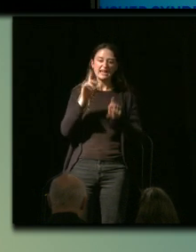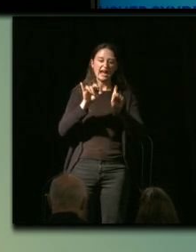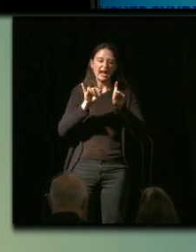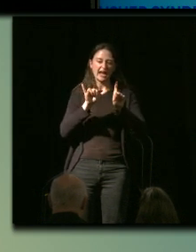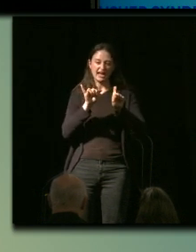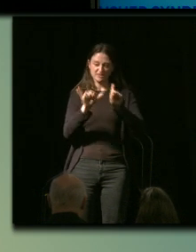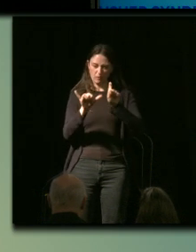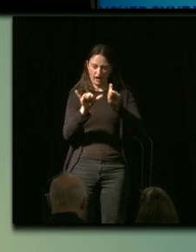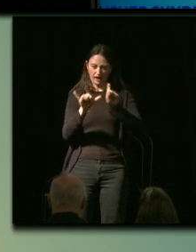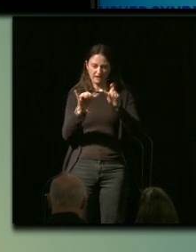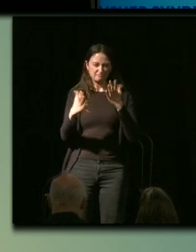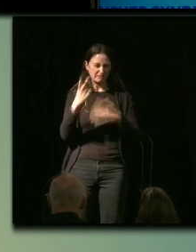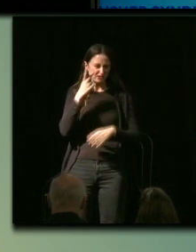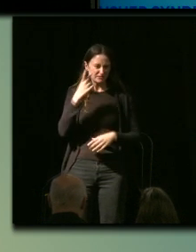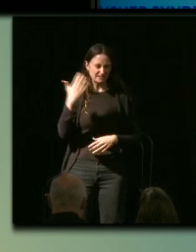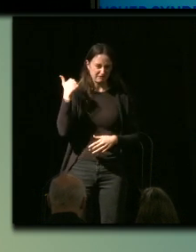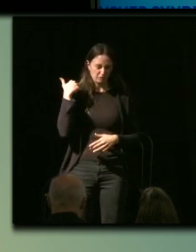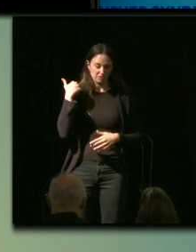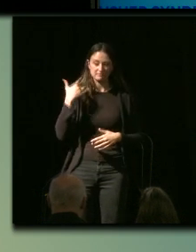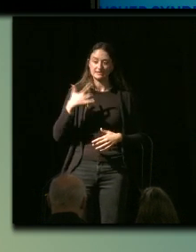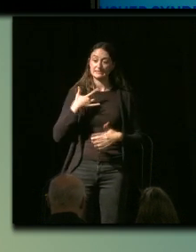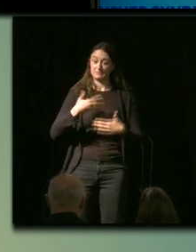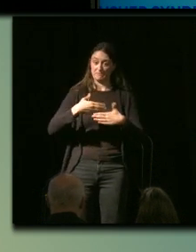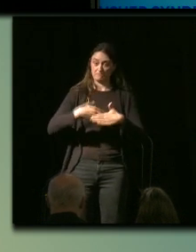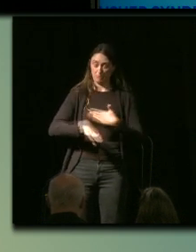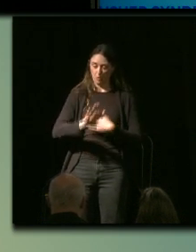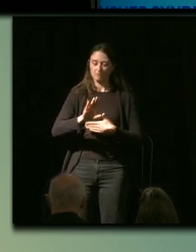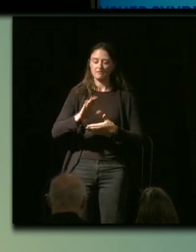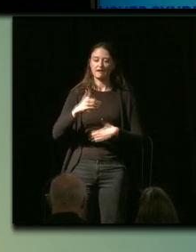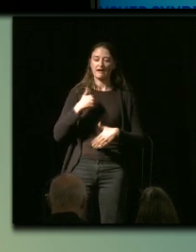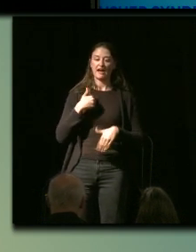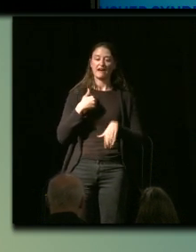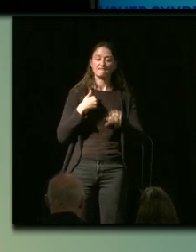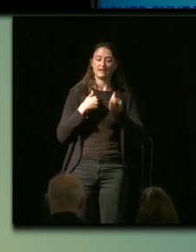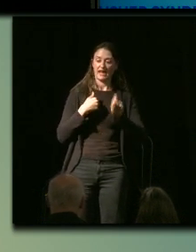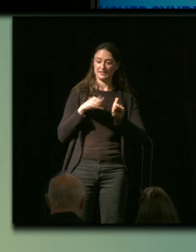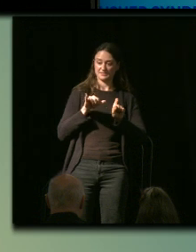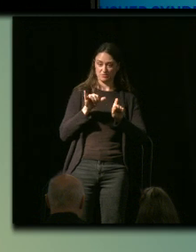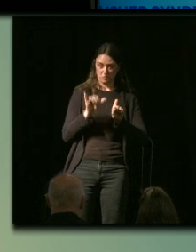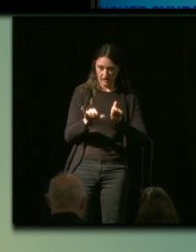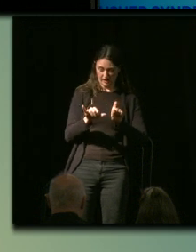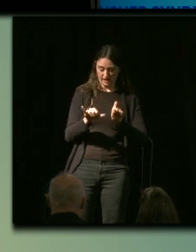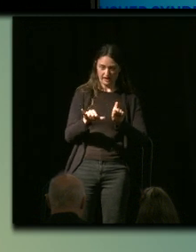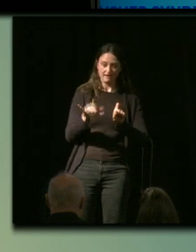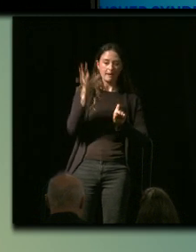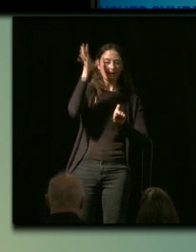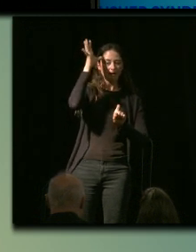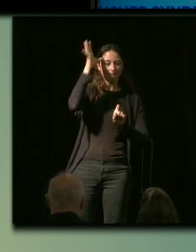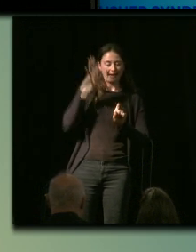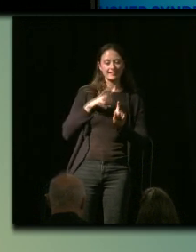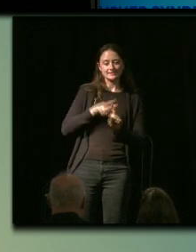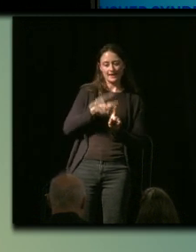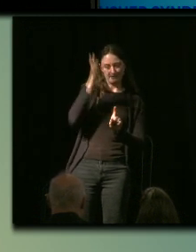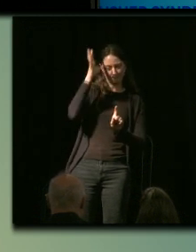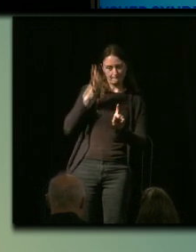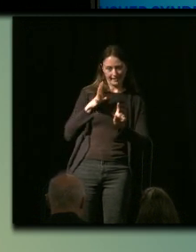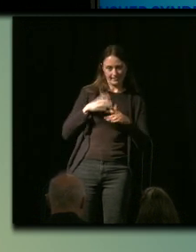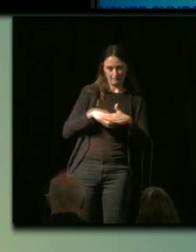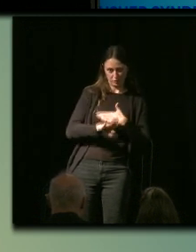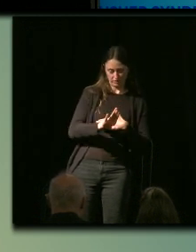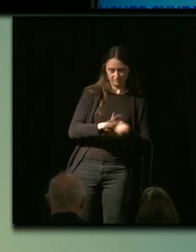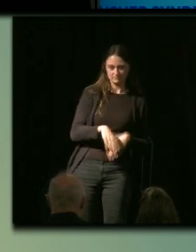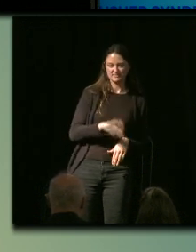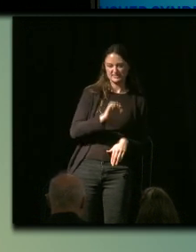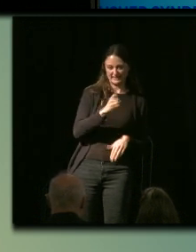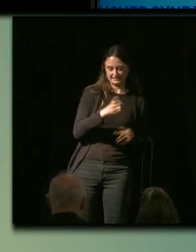male at birth typically have an X and Y chromosome, while those assigned female typically have 2 X chromosomes. You can see here